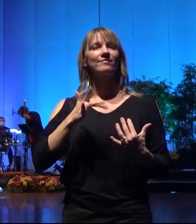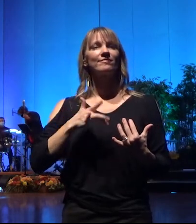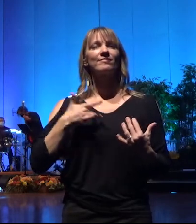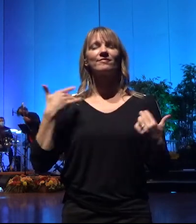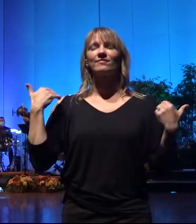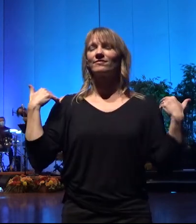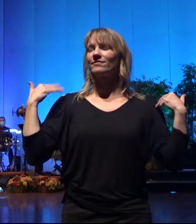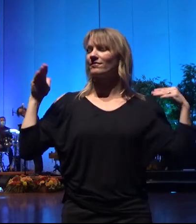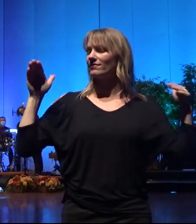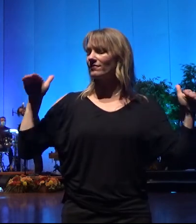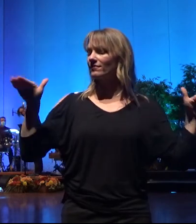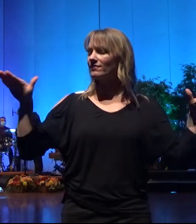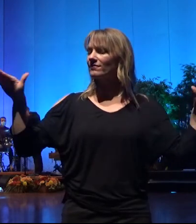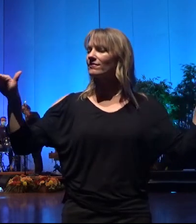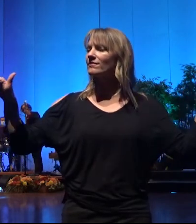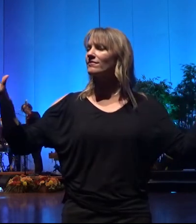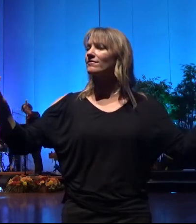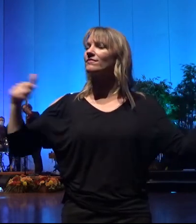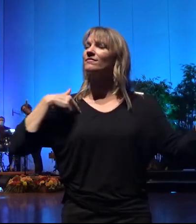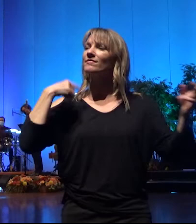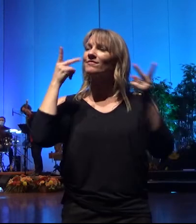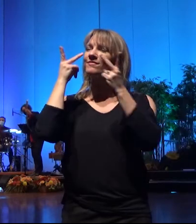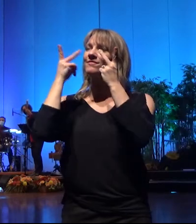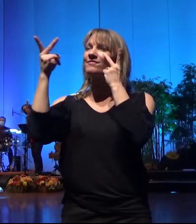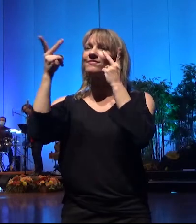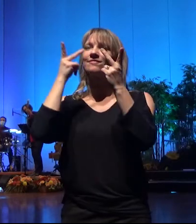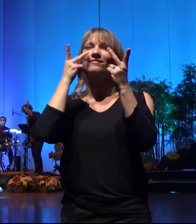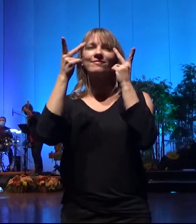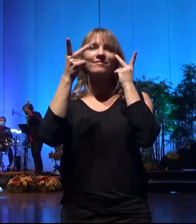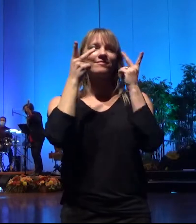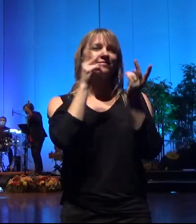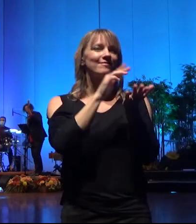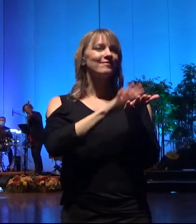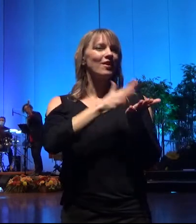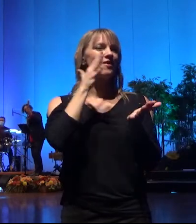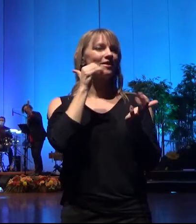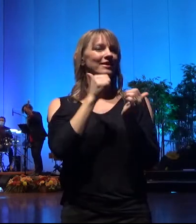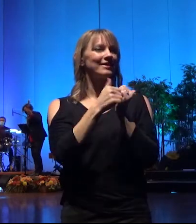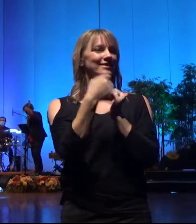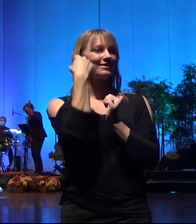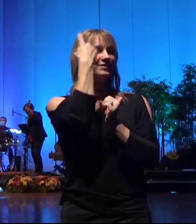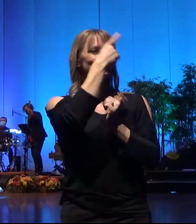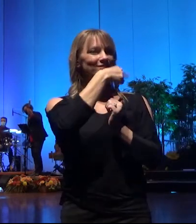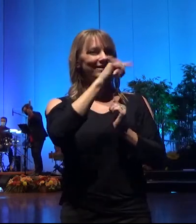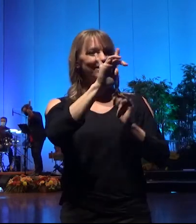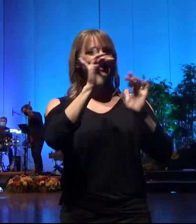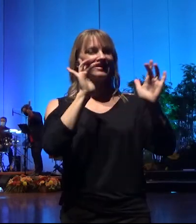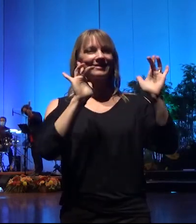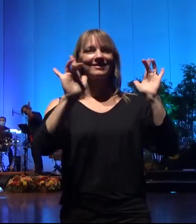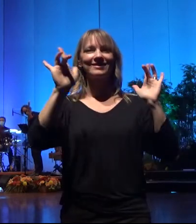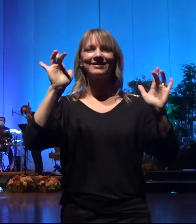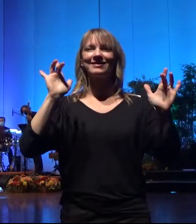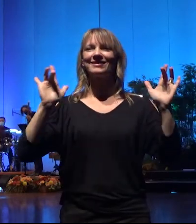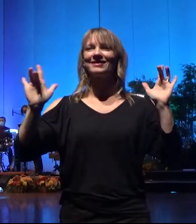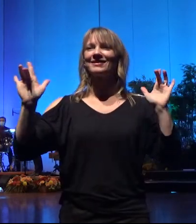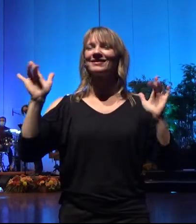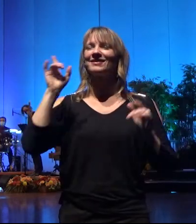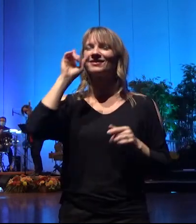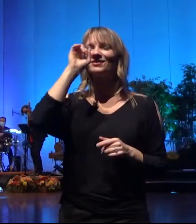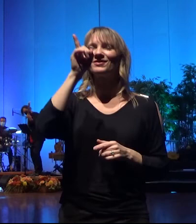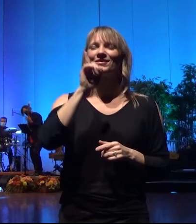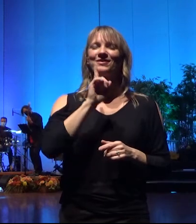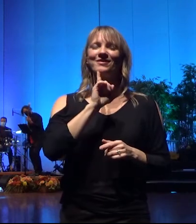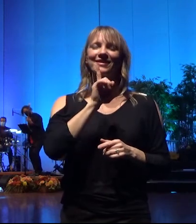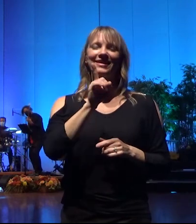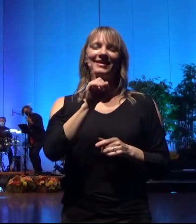grace. I can hear the brush angel wings, I see glory on each face.